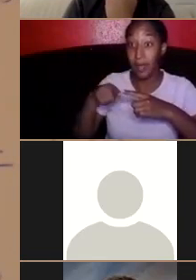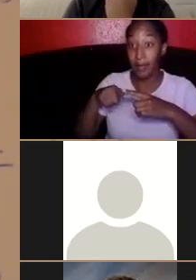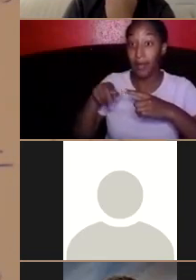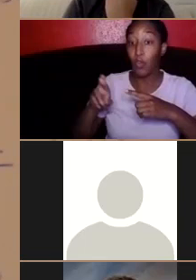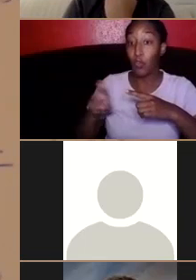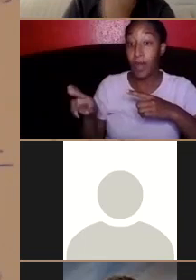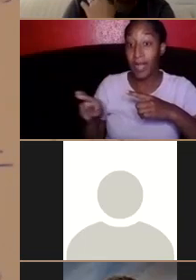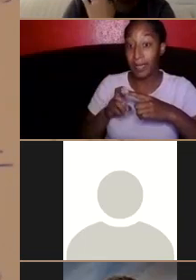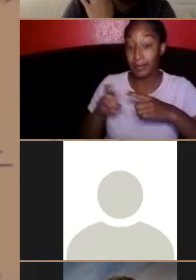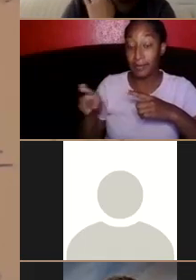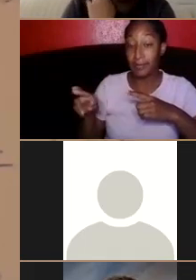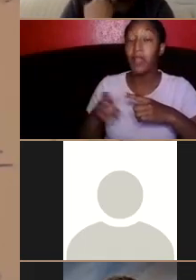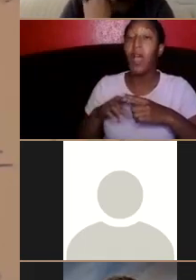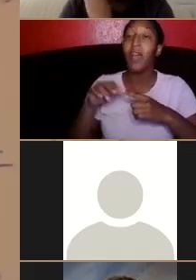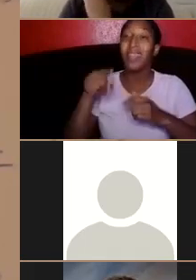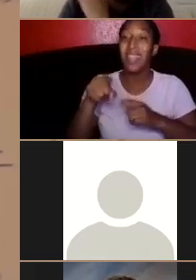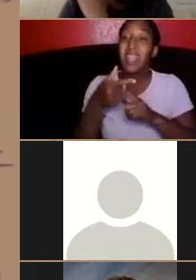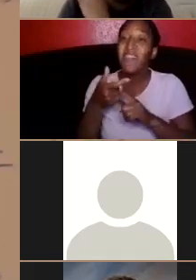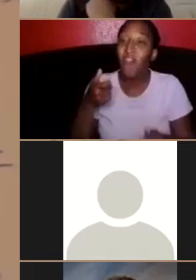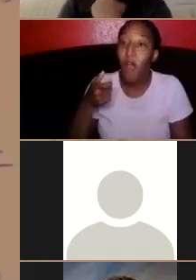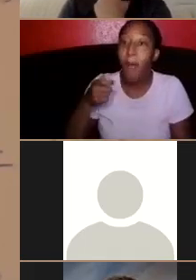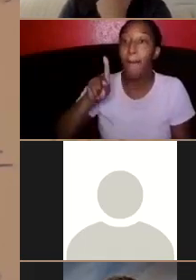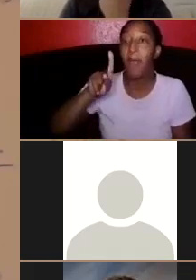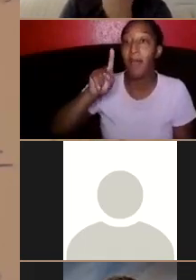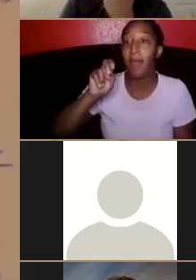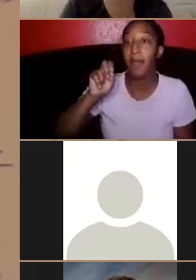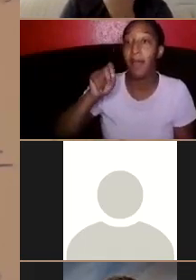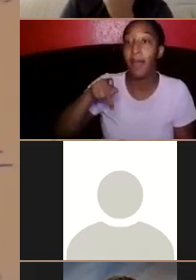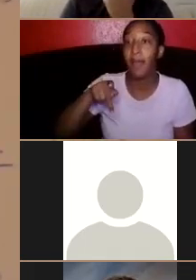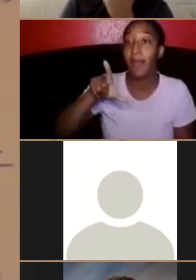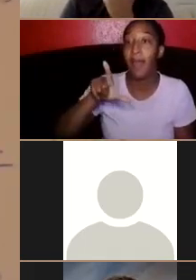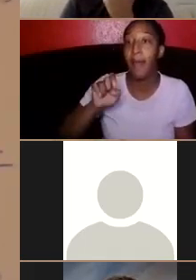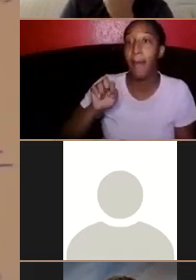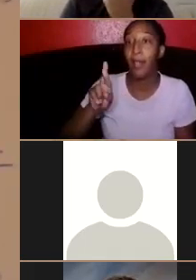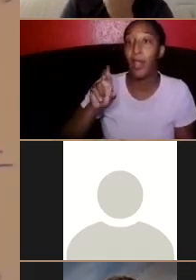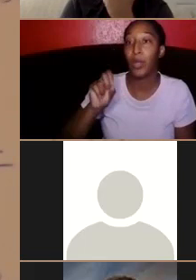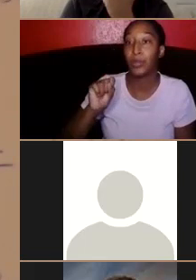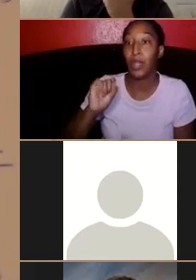to build on to find his law of gravitation.